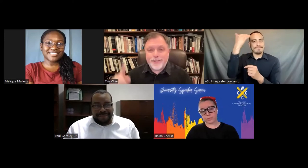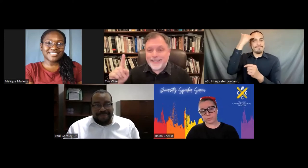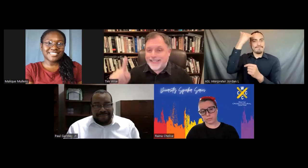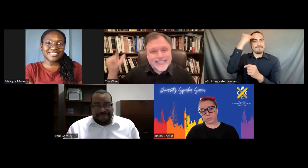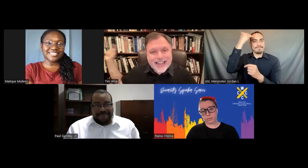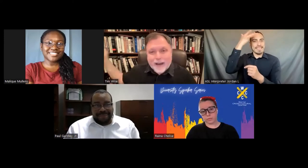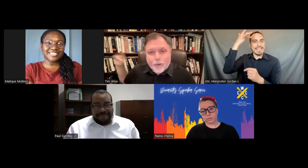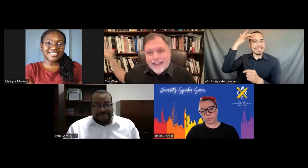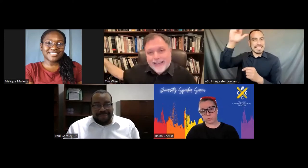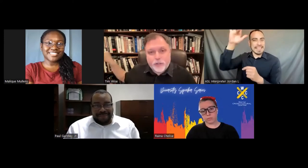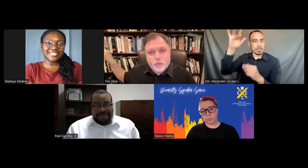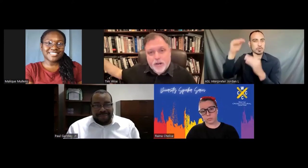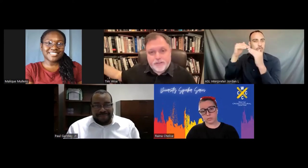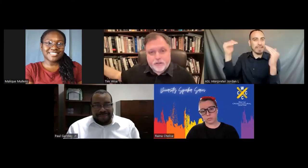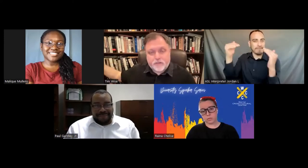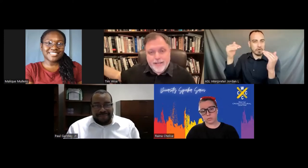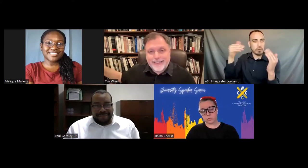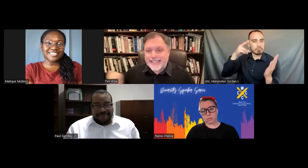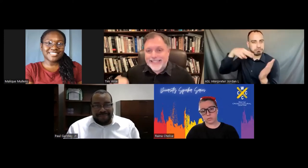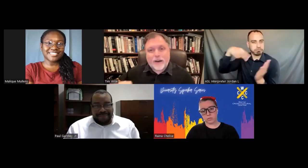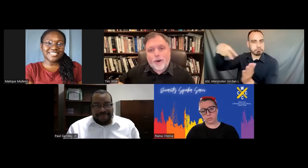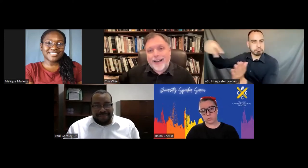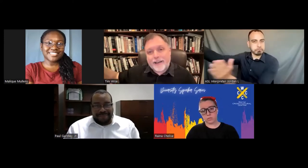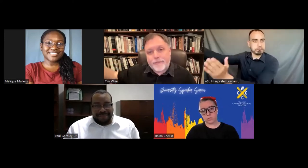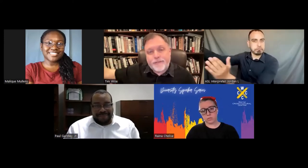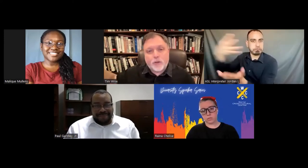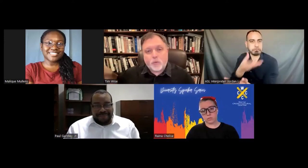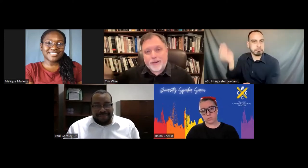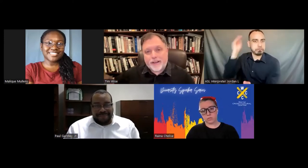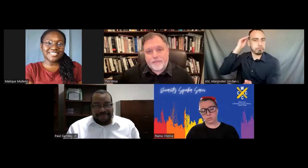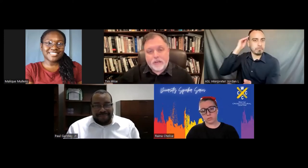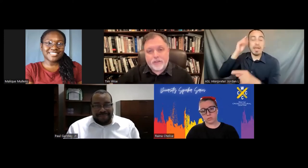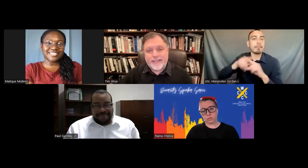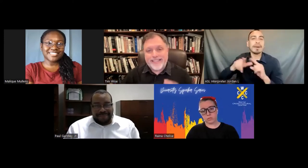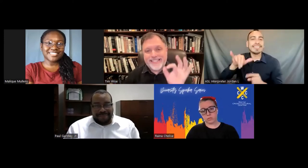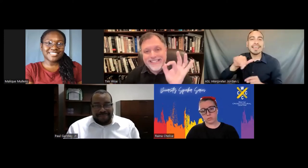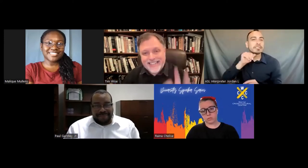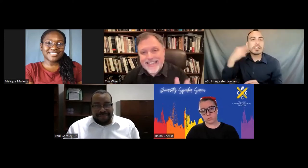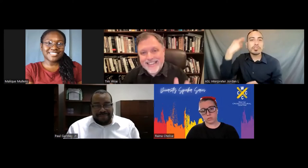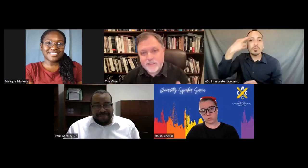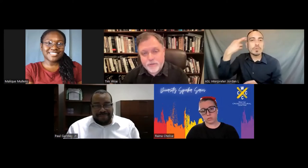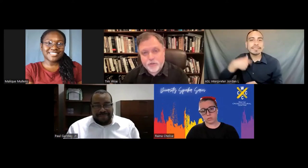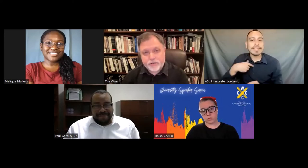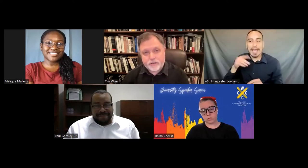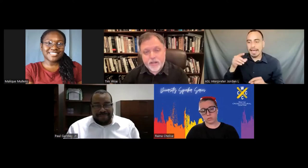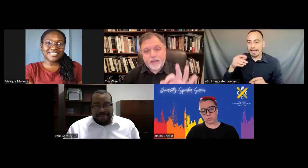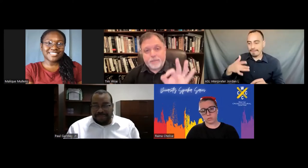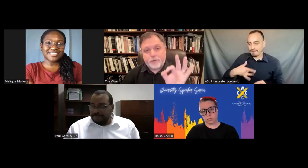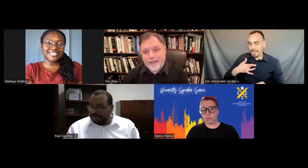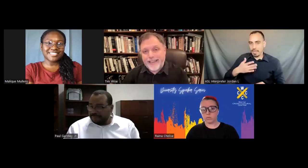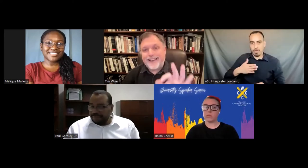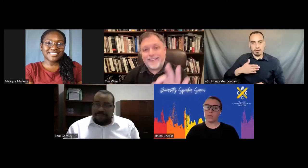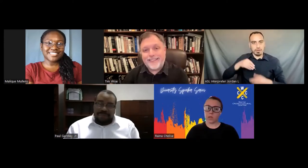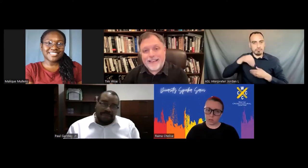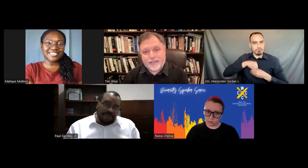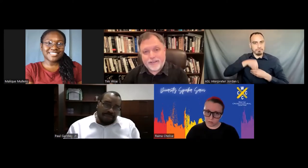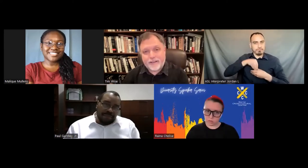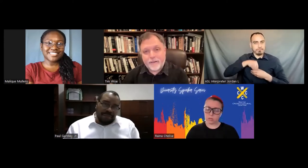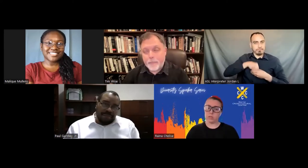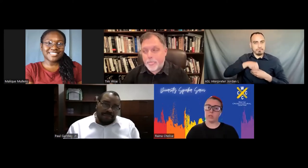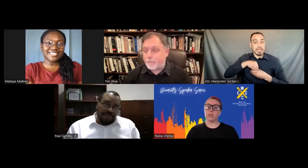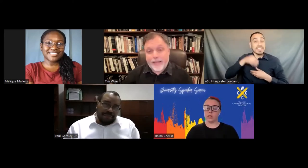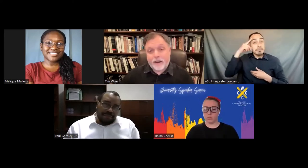But that's not why I do what I do. That's not why I feel what I feel. It is seeing the mistreatment. It was being